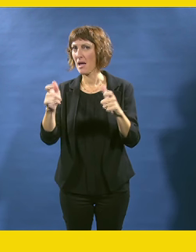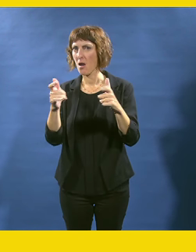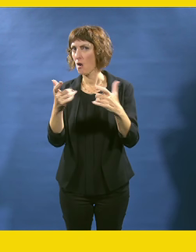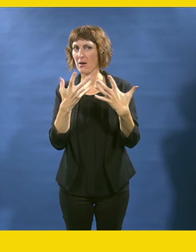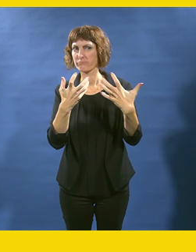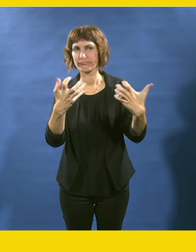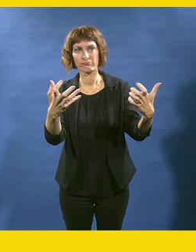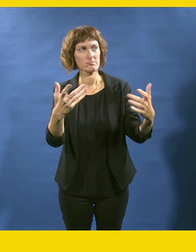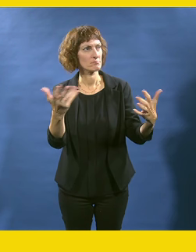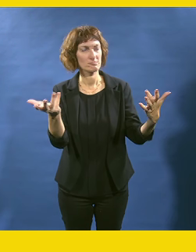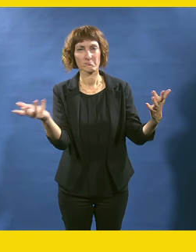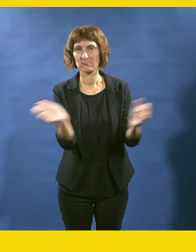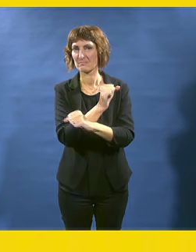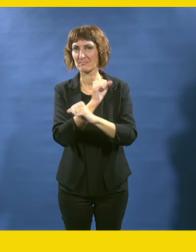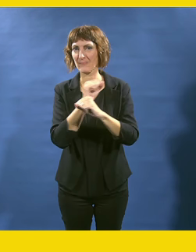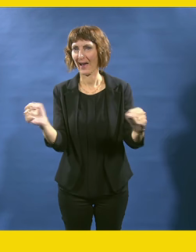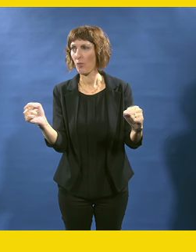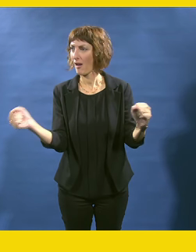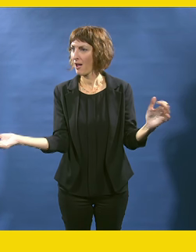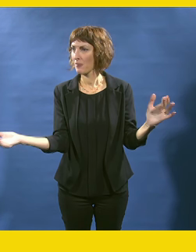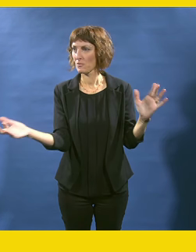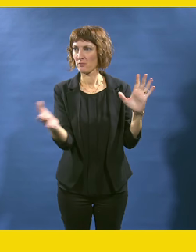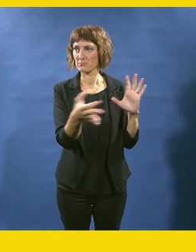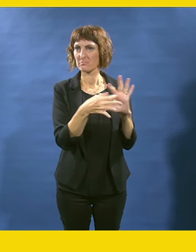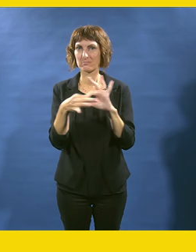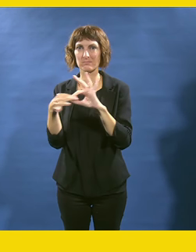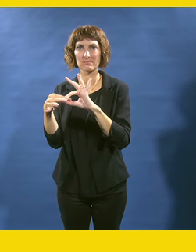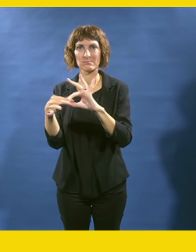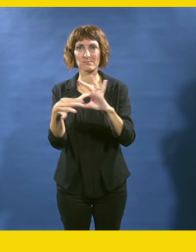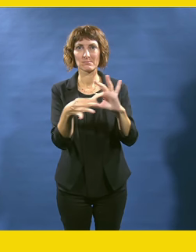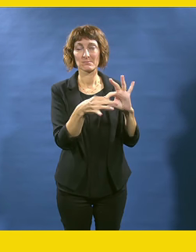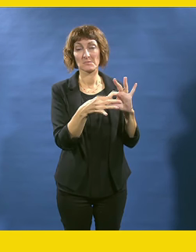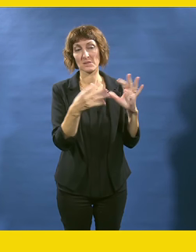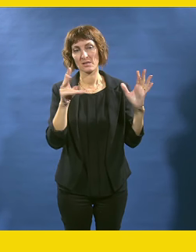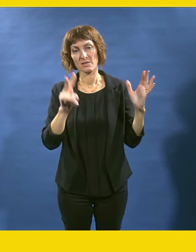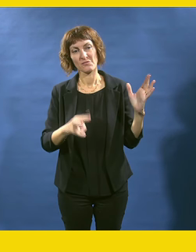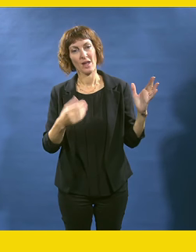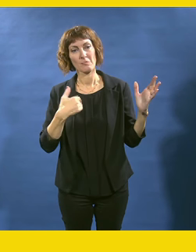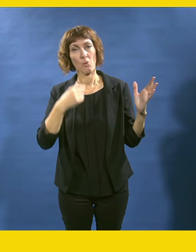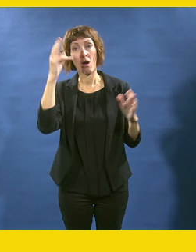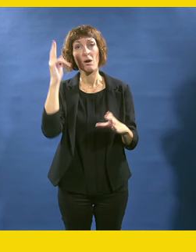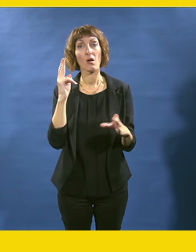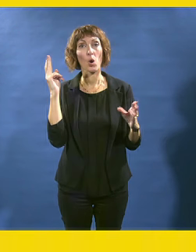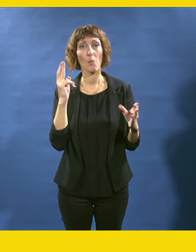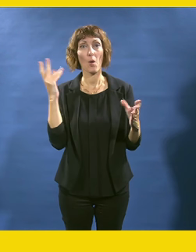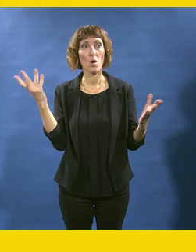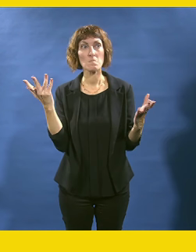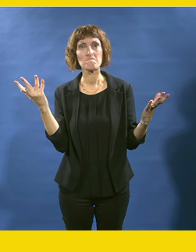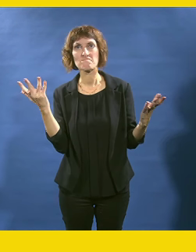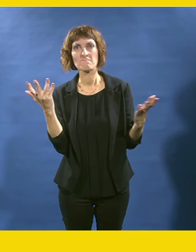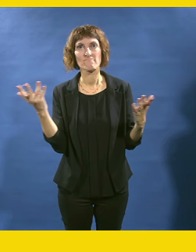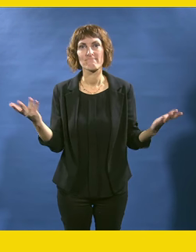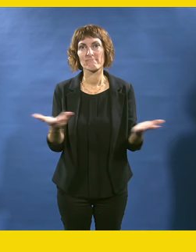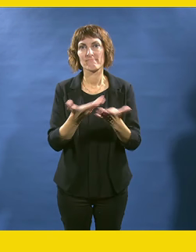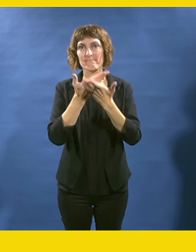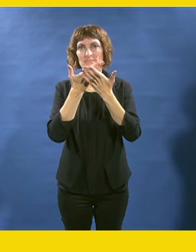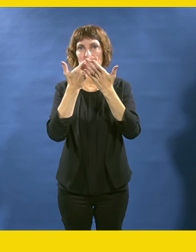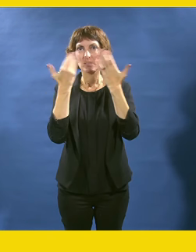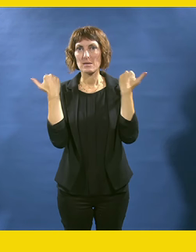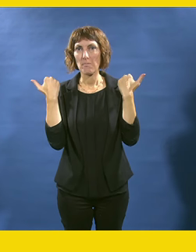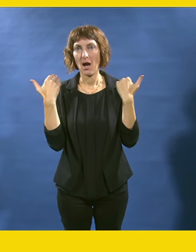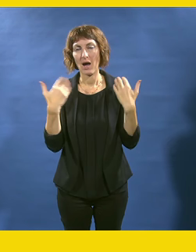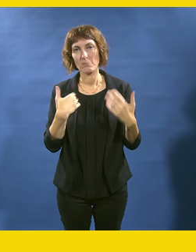I always don't know exactly where to start, but I'm so grateful for my parents that they chose